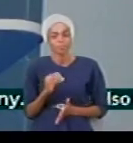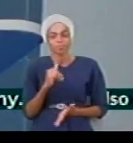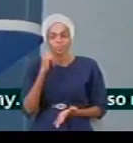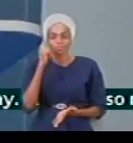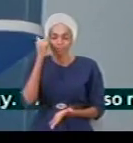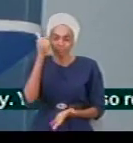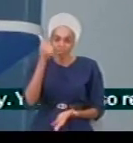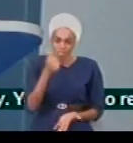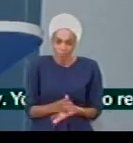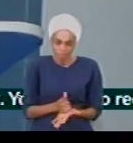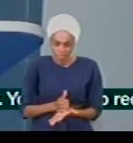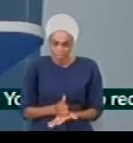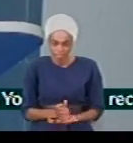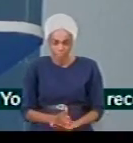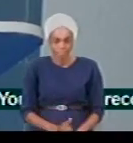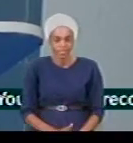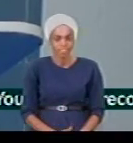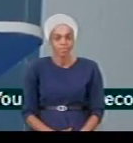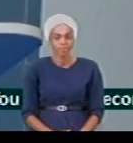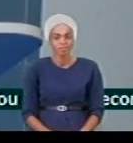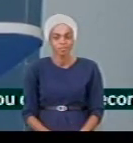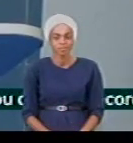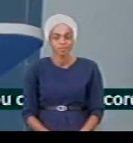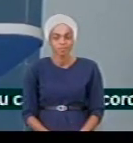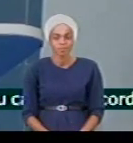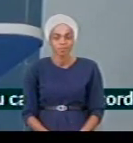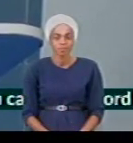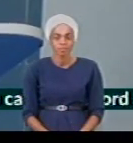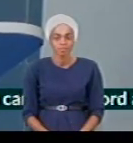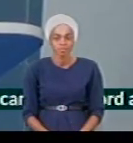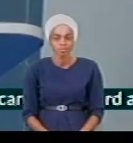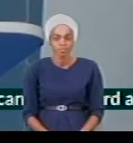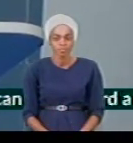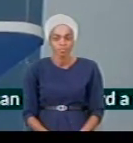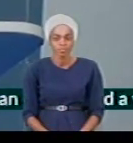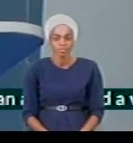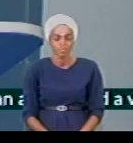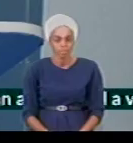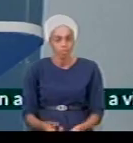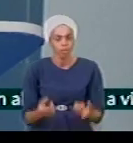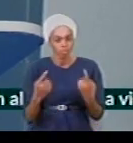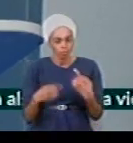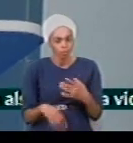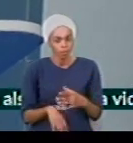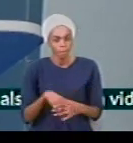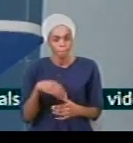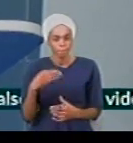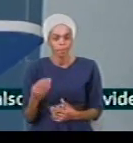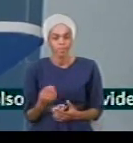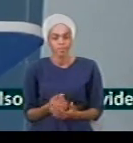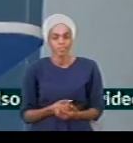yes come forward come forward no problem can stand the name of Jesus